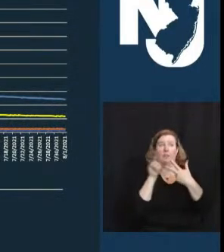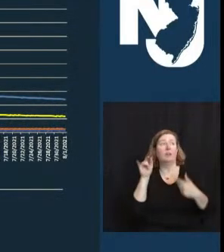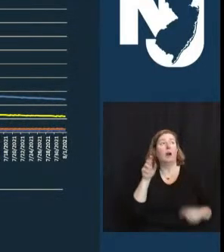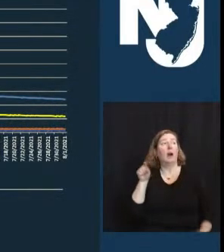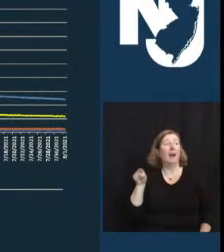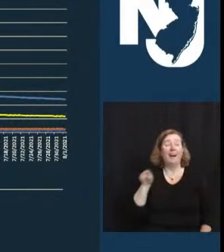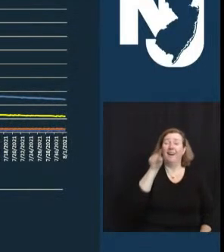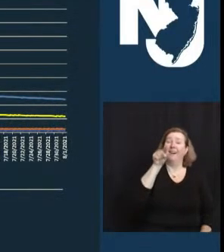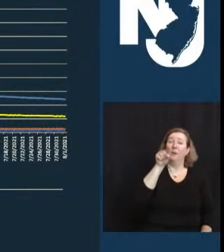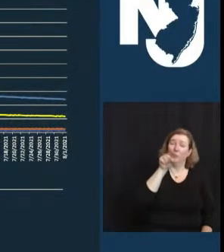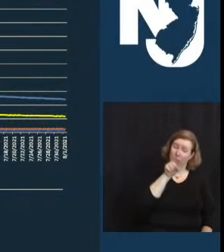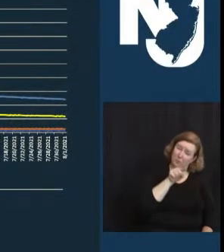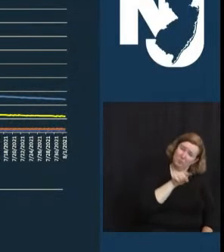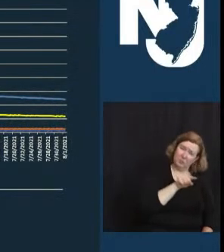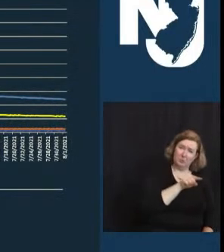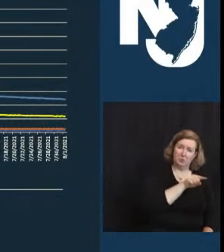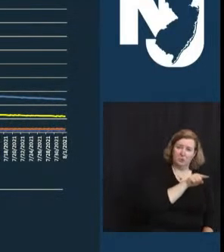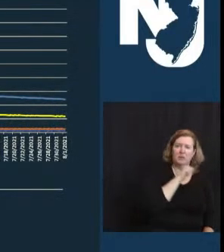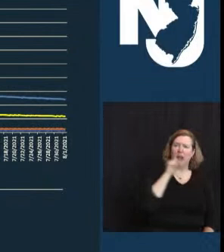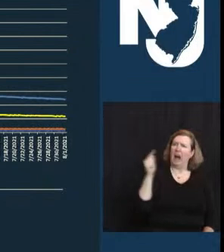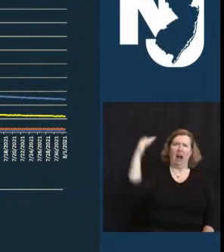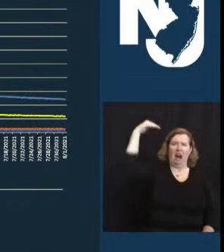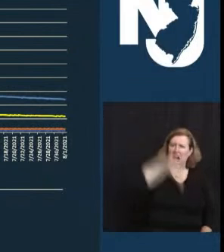quite as dramatic,